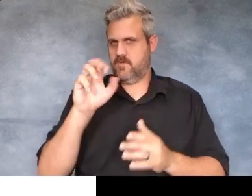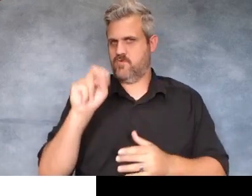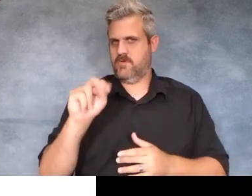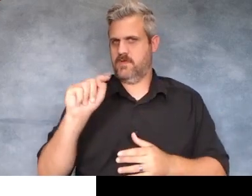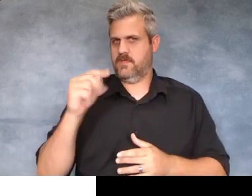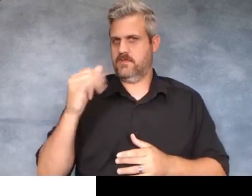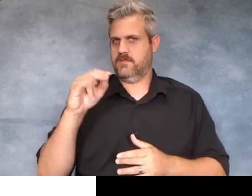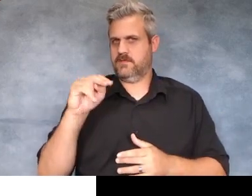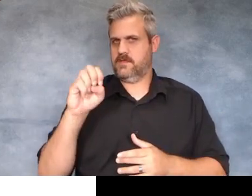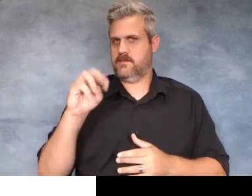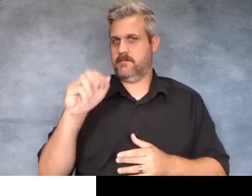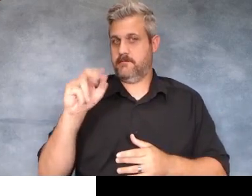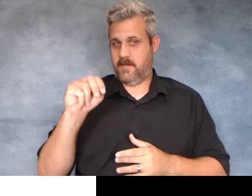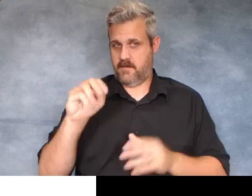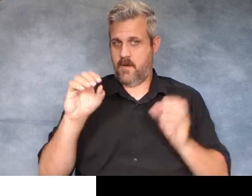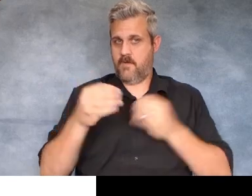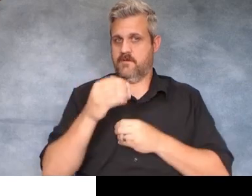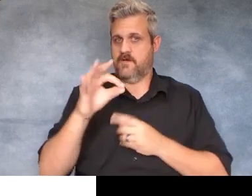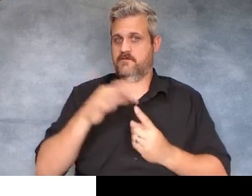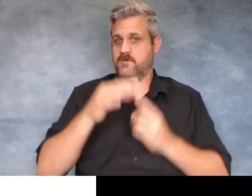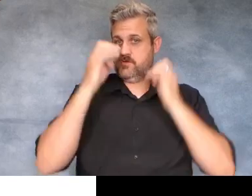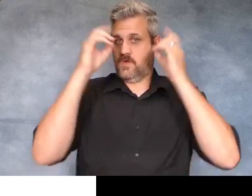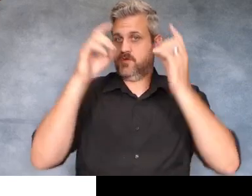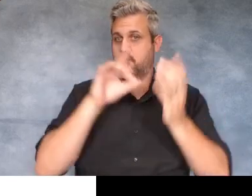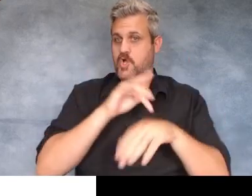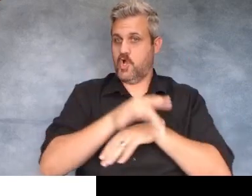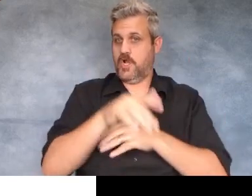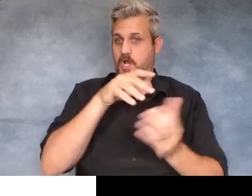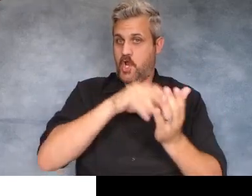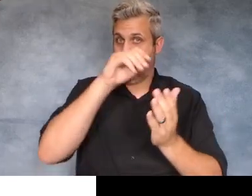in the Office of Special Education and Early Learning,